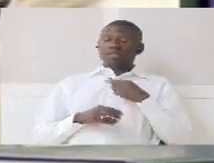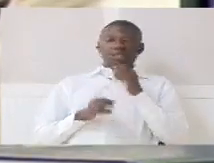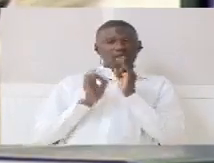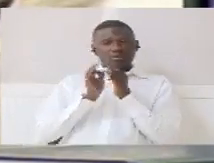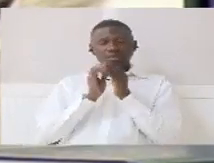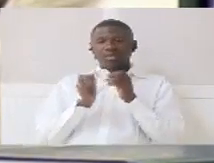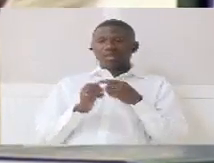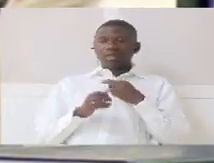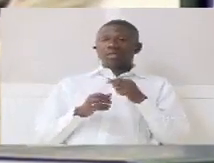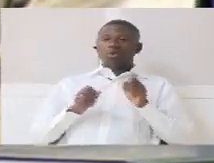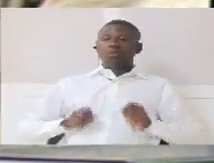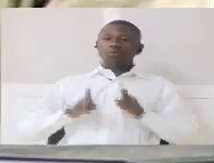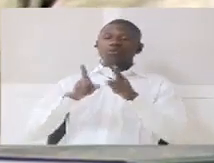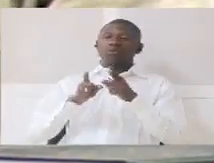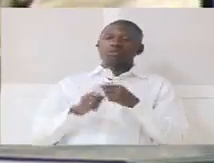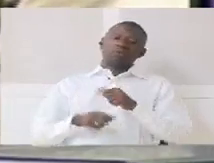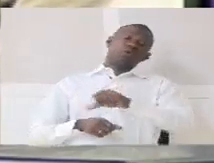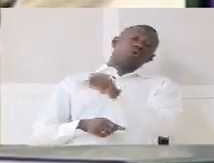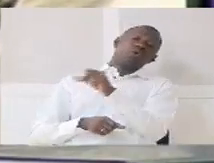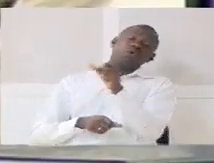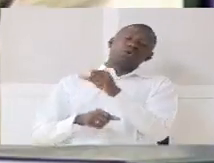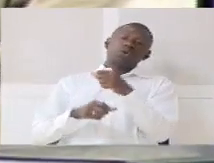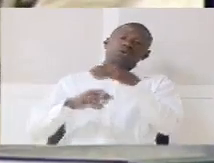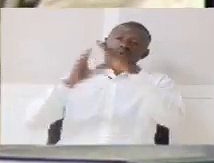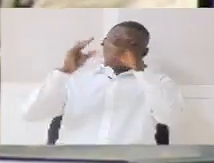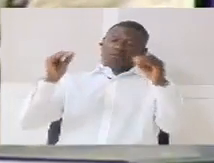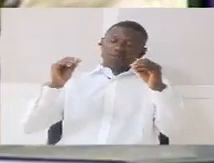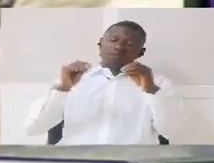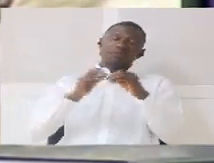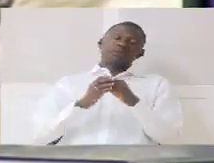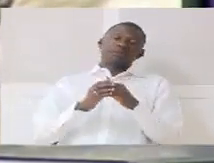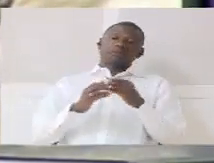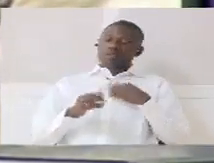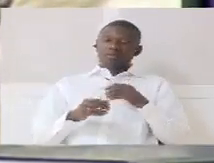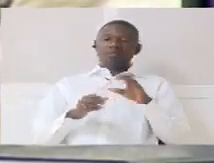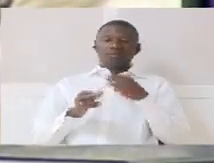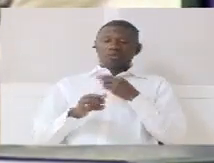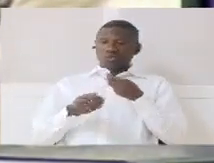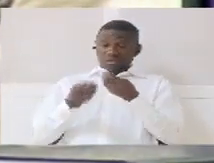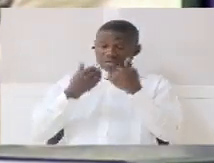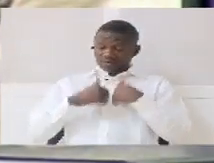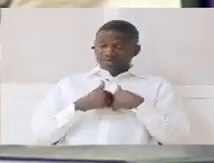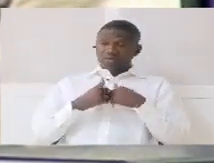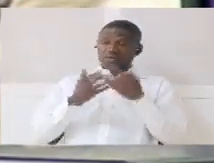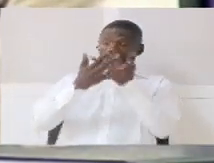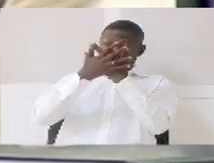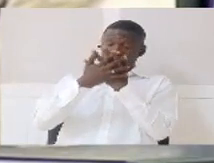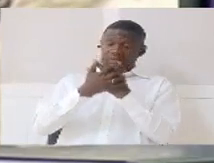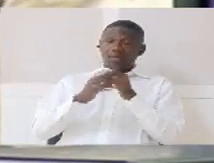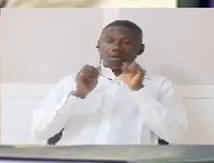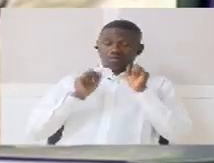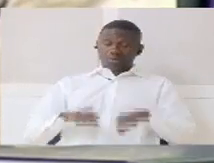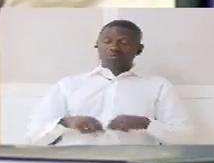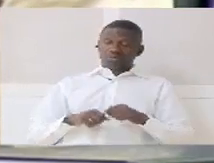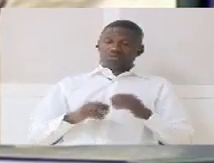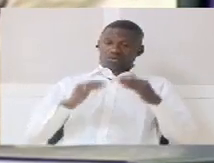that the opportunities that you equal have opportunity given to prison la, that you have given to the we sister. Can do better than them. If you, but okay, the opportunity